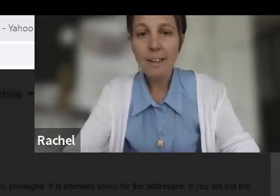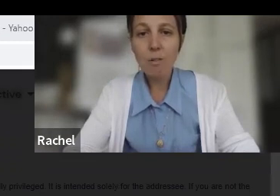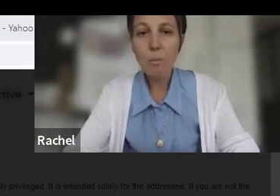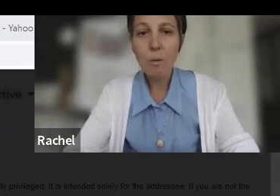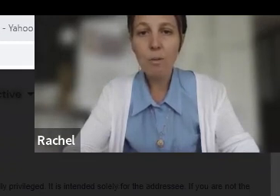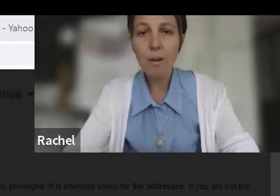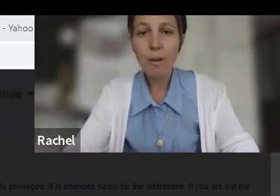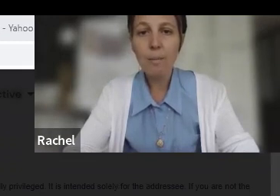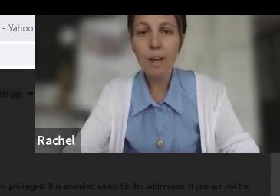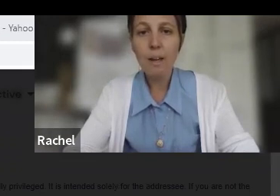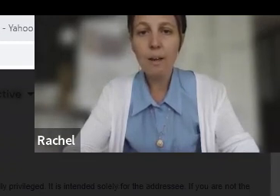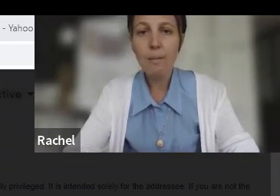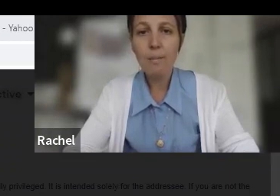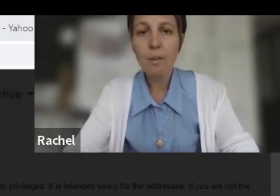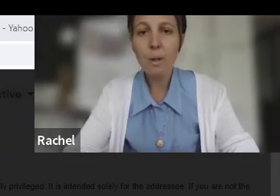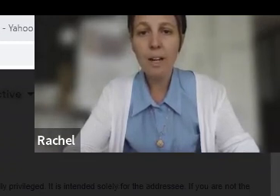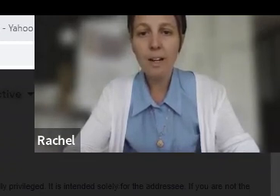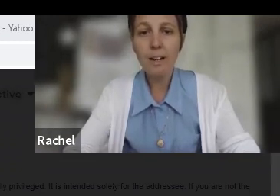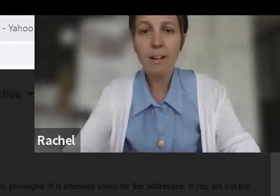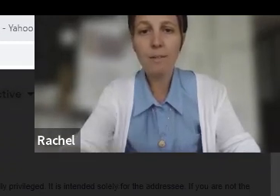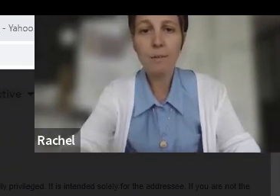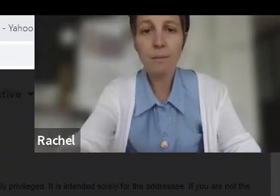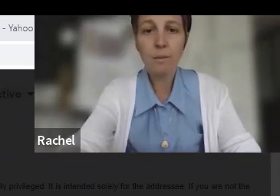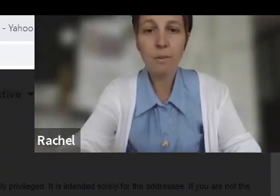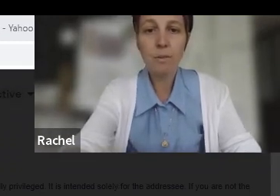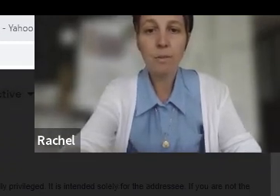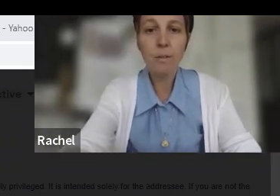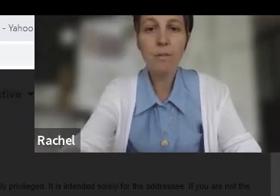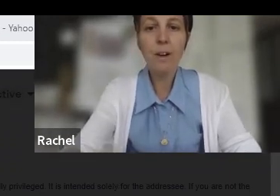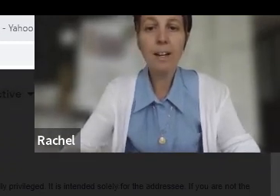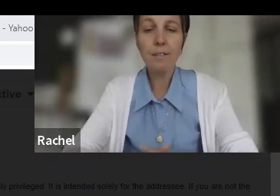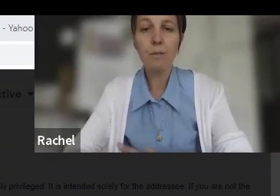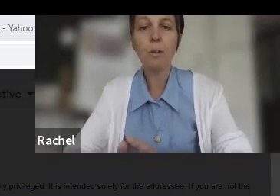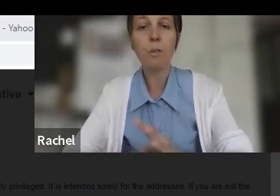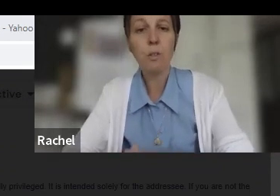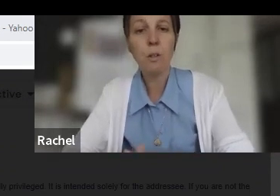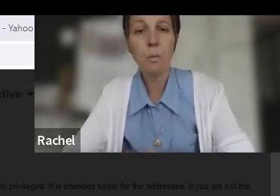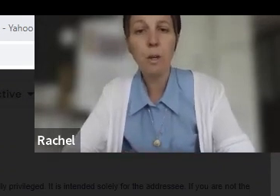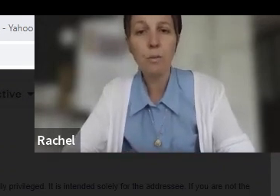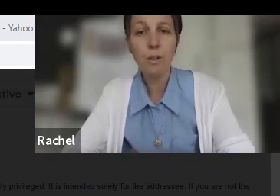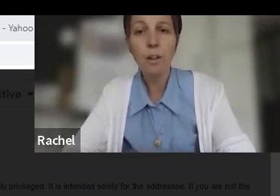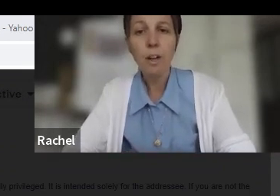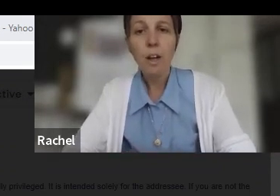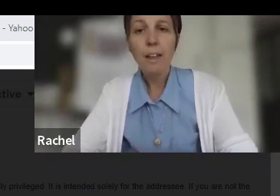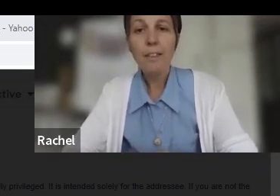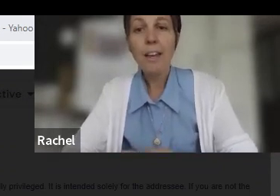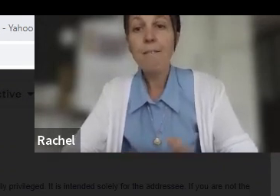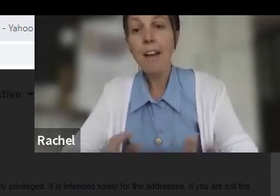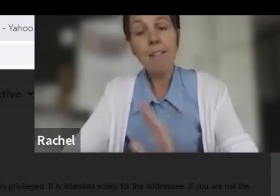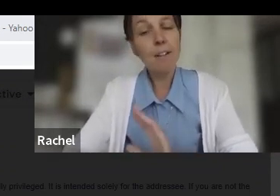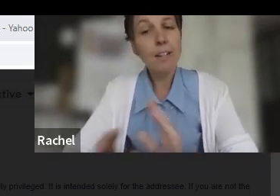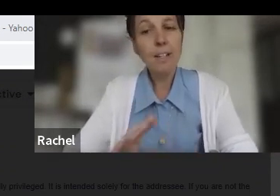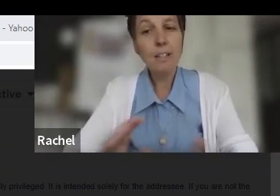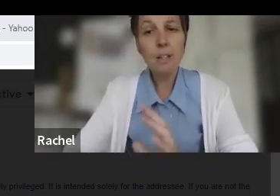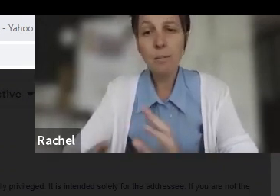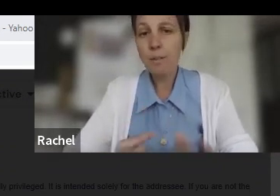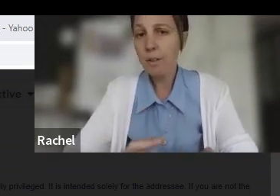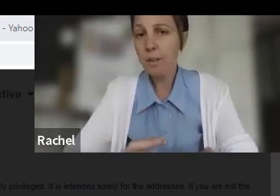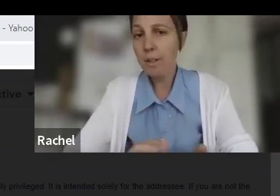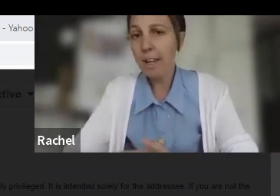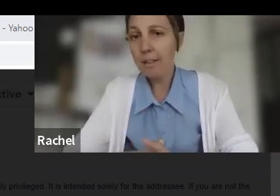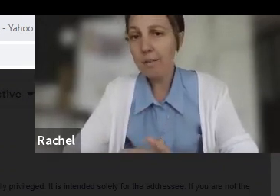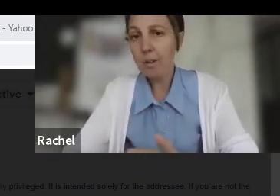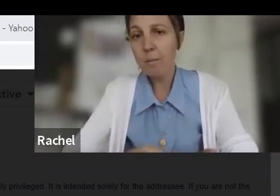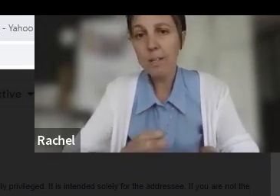And that group program, we have 5 different groups that we offer. They vary in terms of